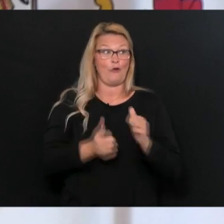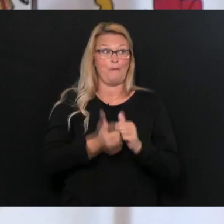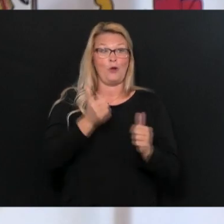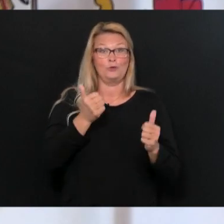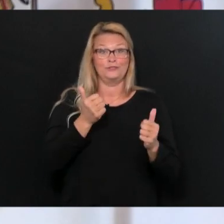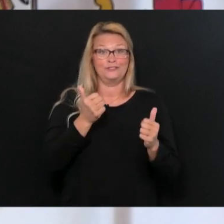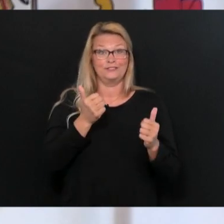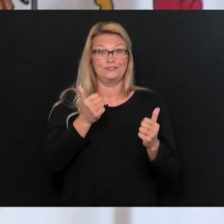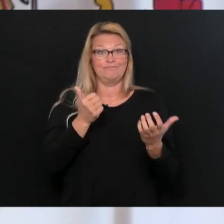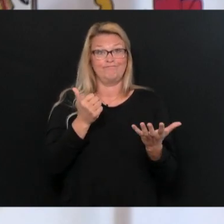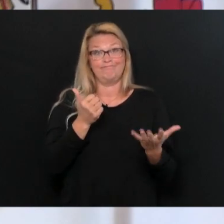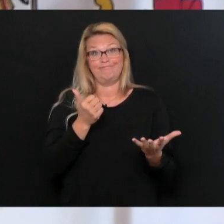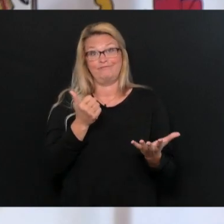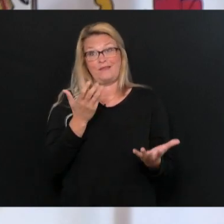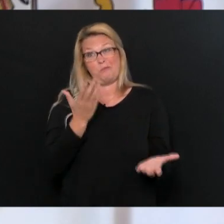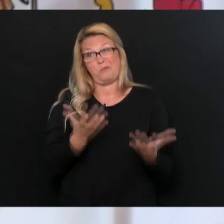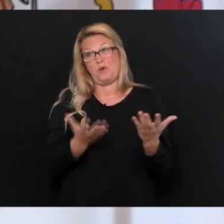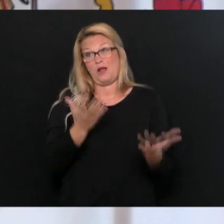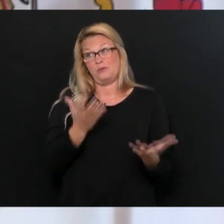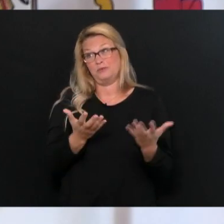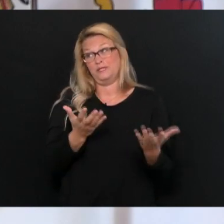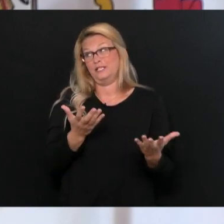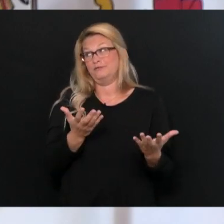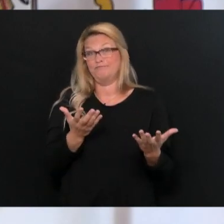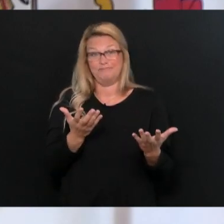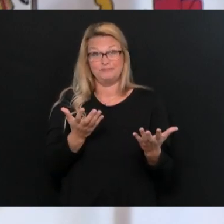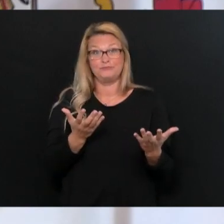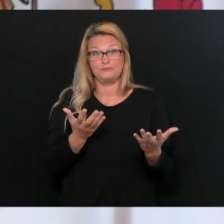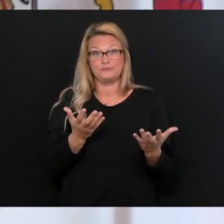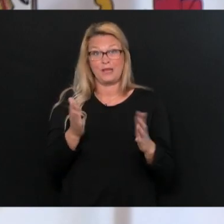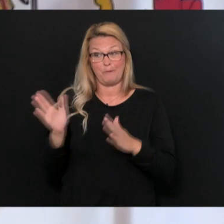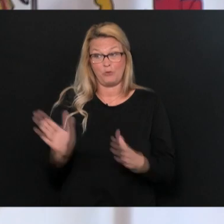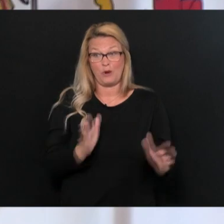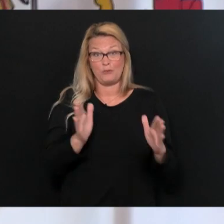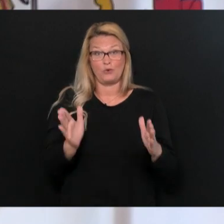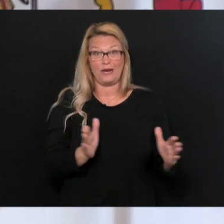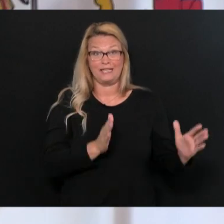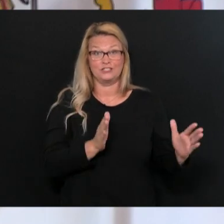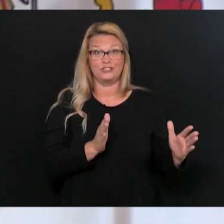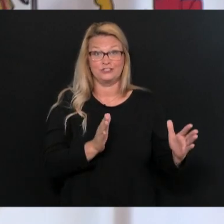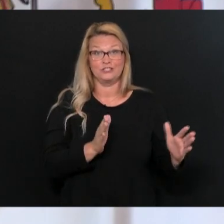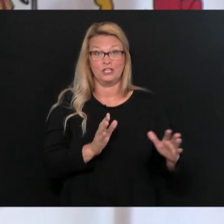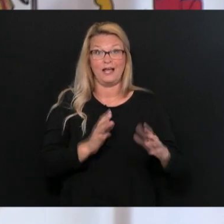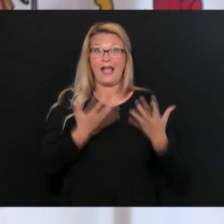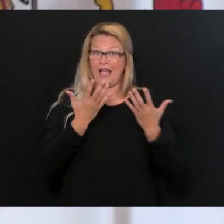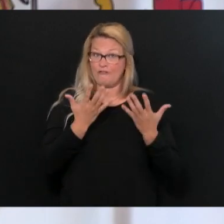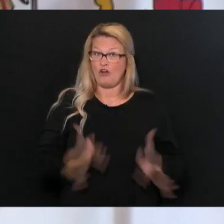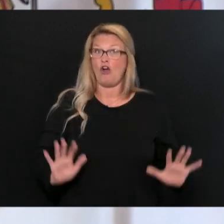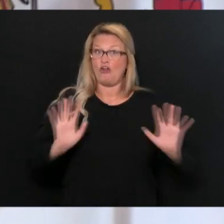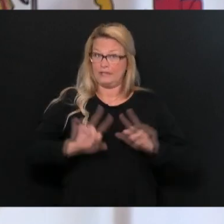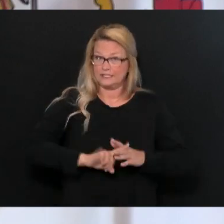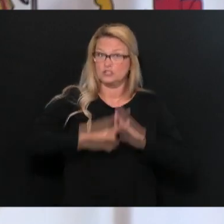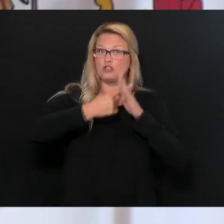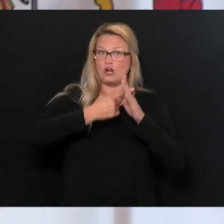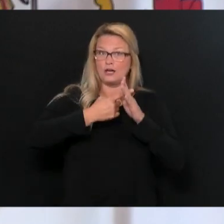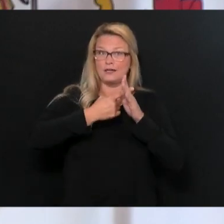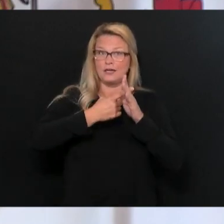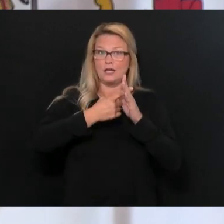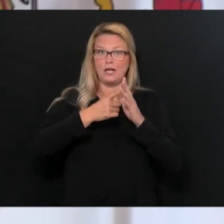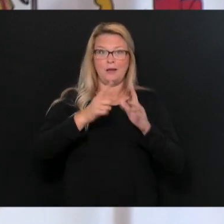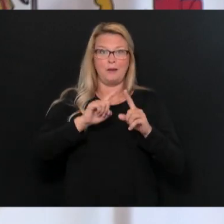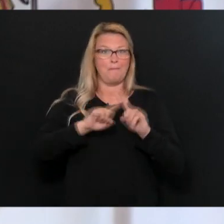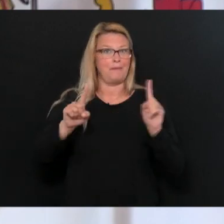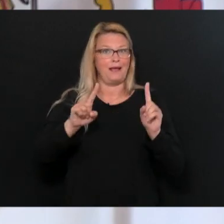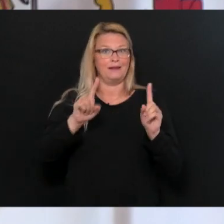now, I would probably say that the preparations are starting, but the preparations